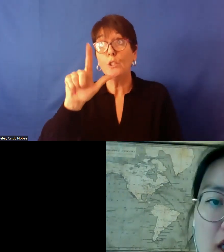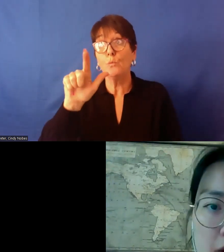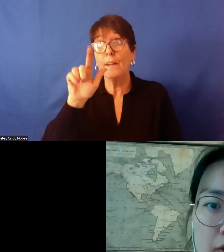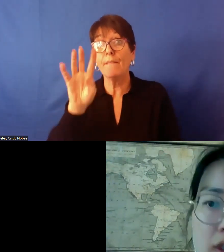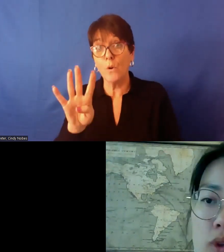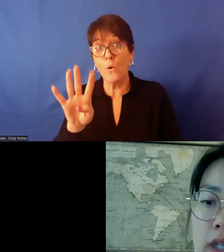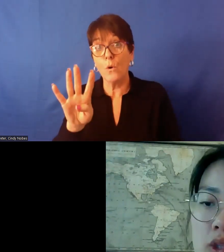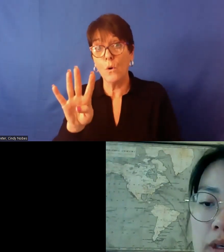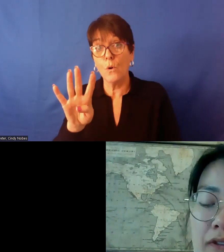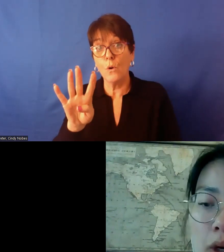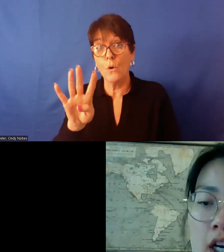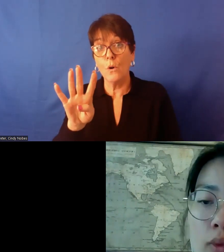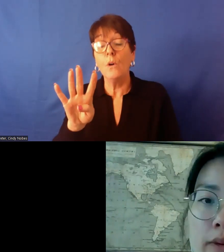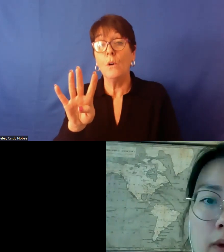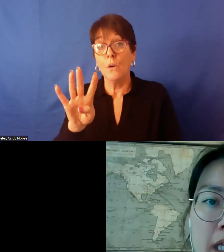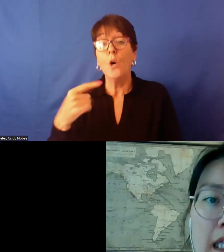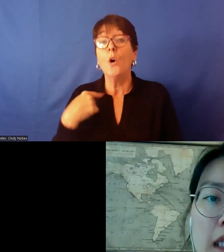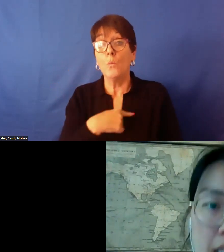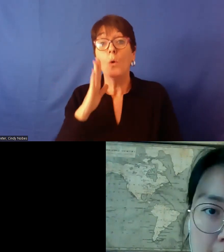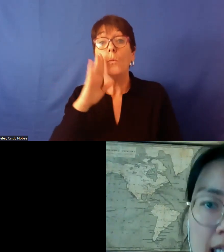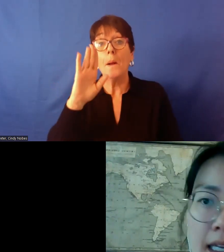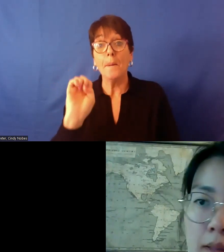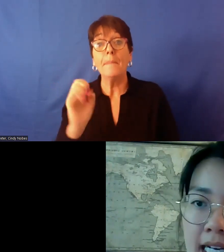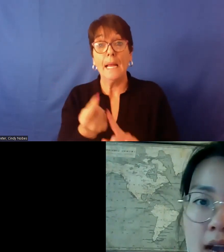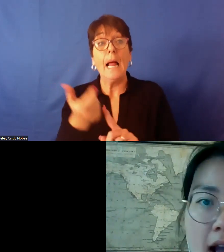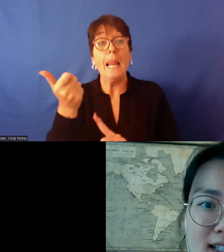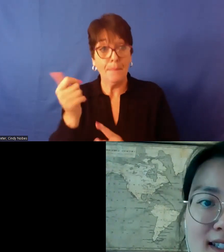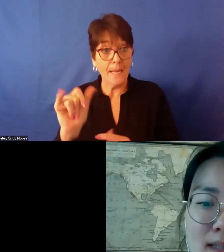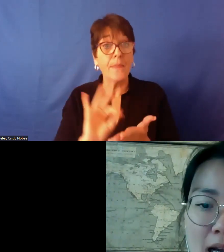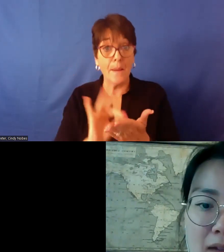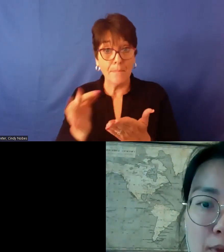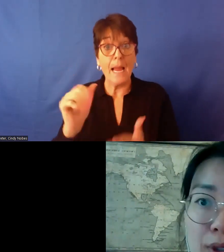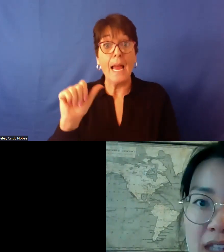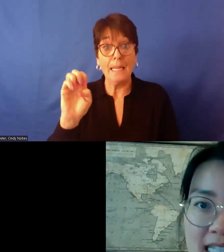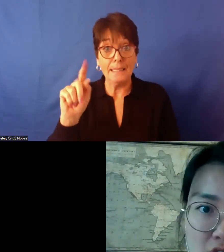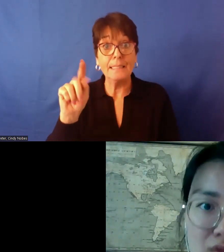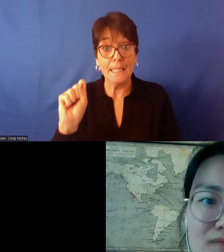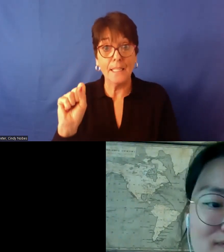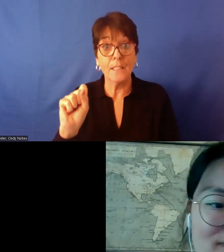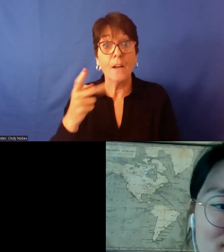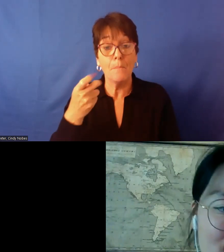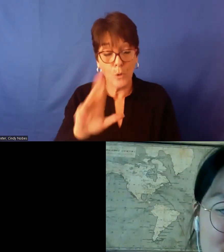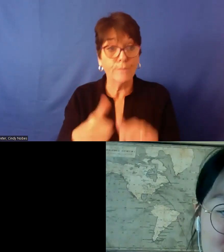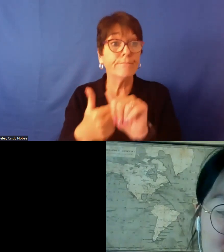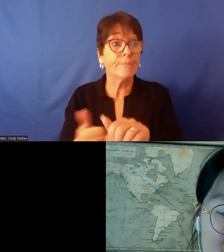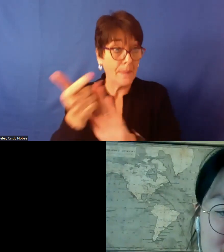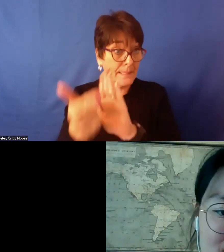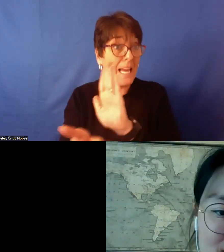on January 1st of 2024, we will be eliminating the Medi-Cal assets per the statute.